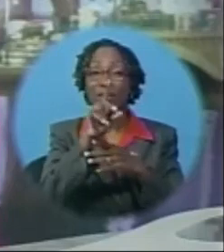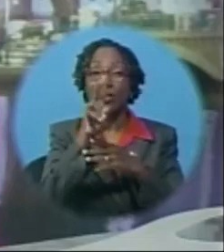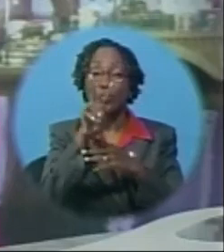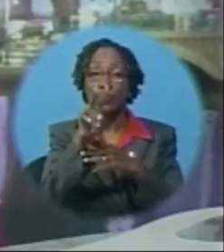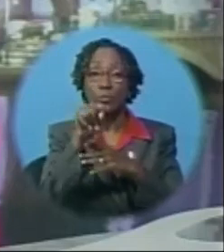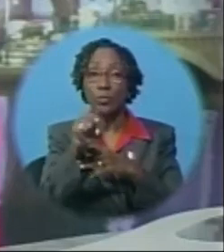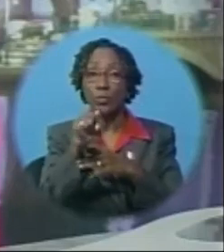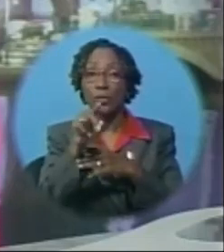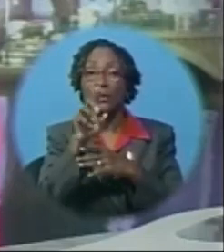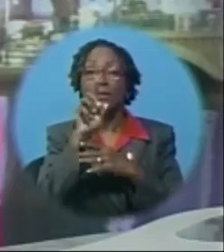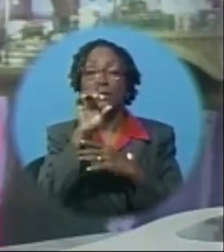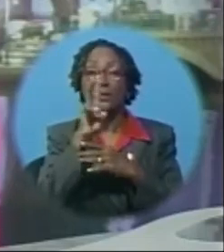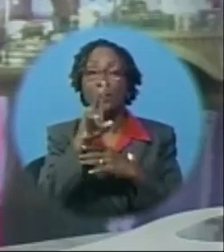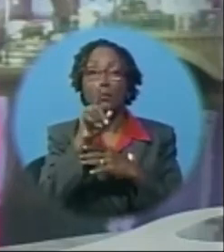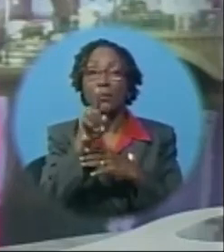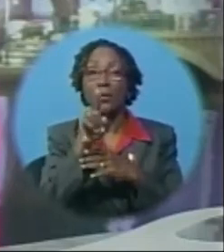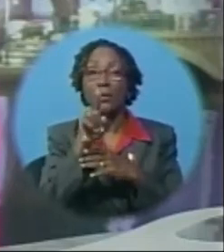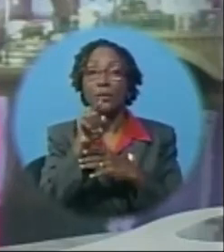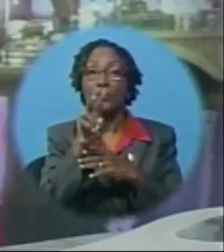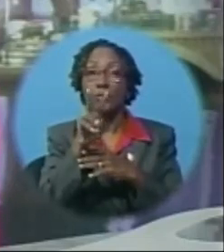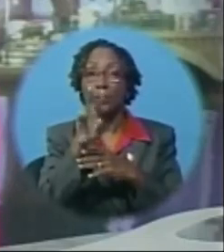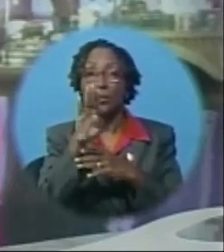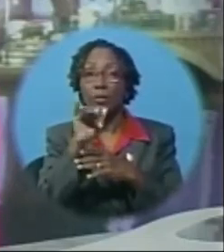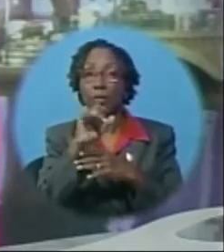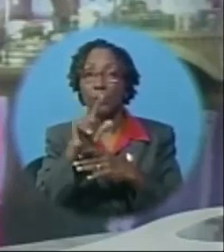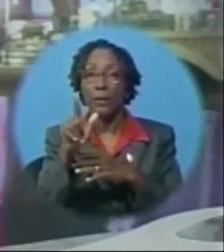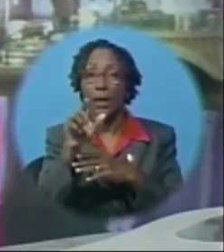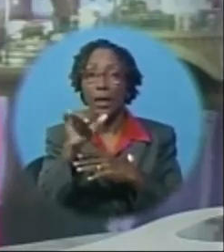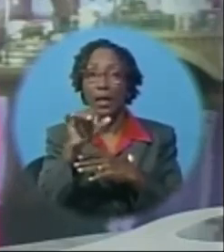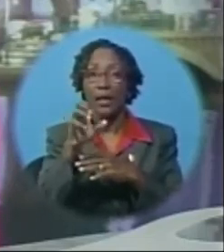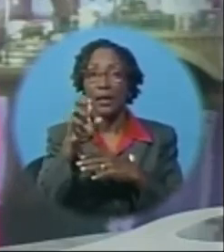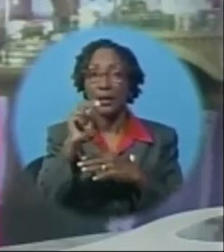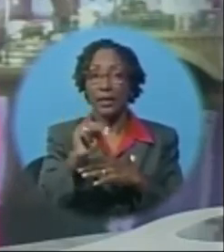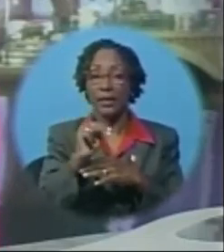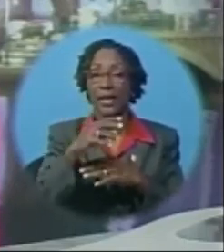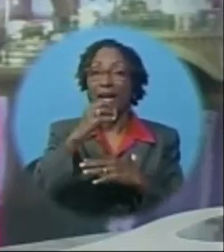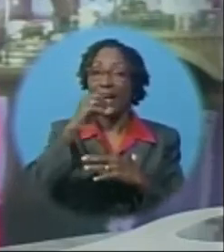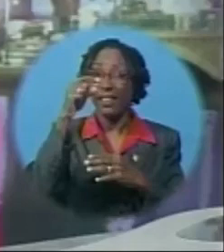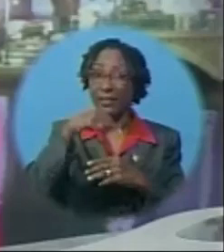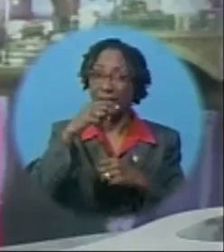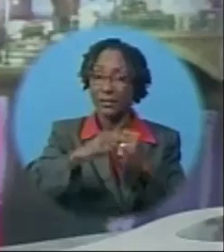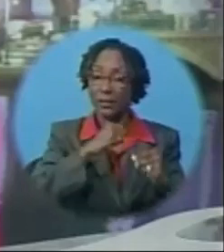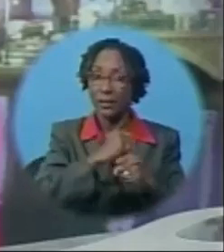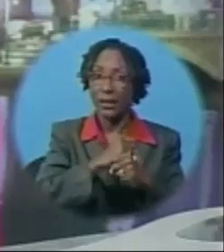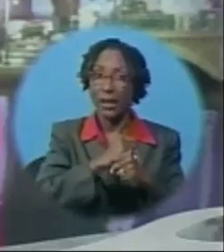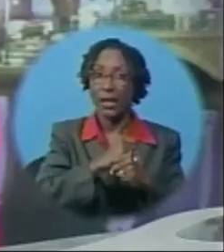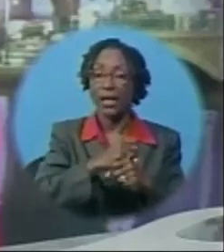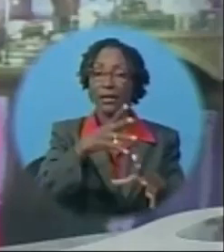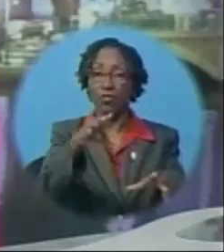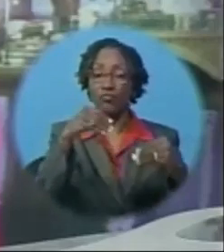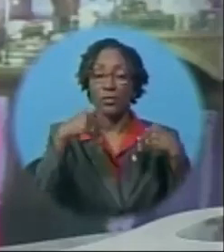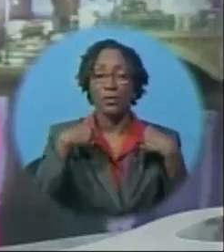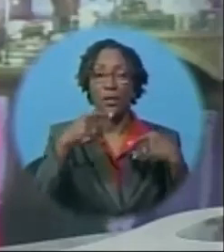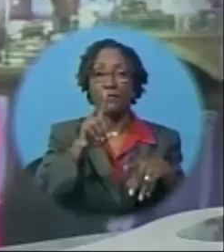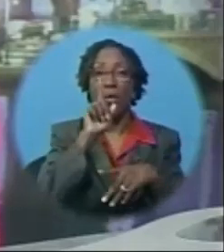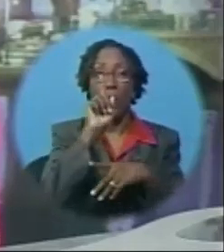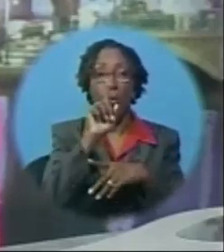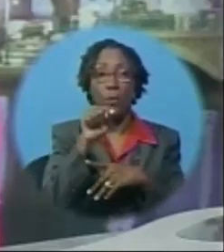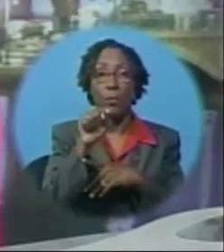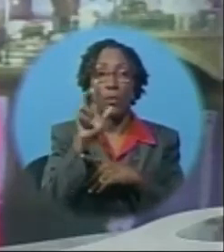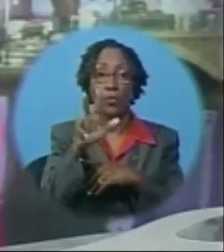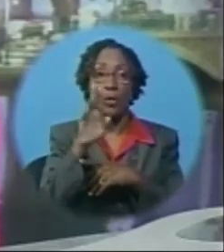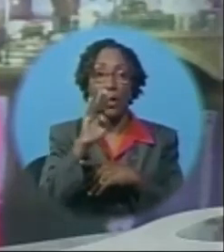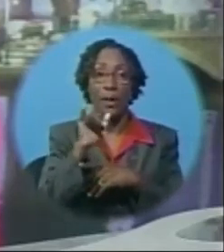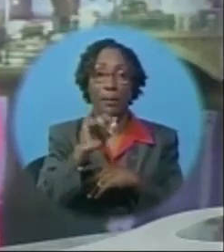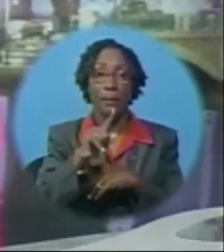the ministry handed over the 4th and final tranche for this year in April of $1.3 billion.